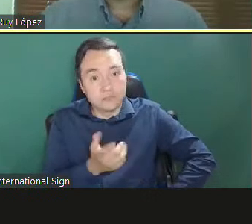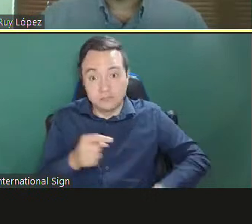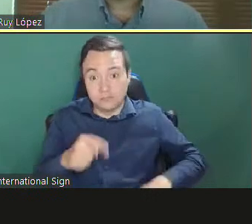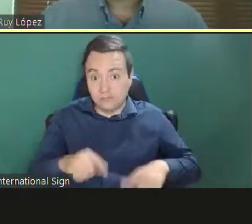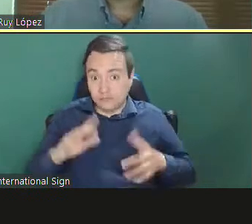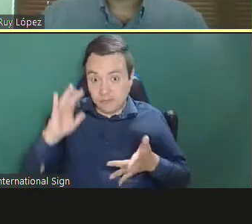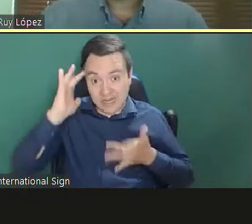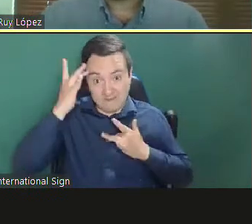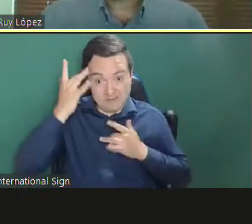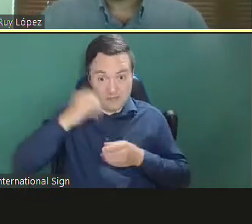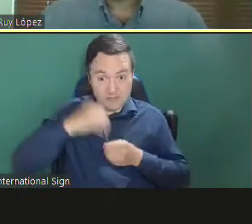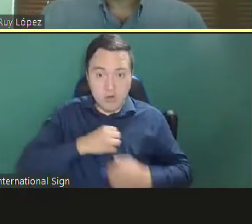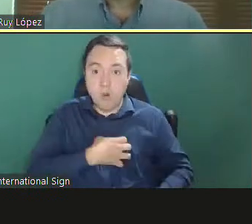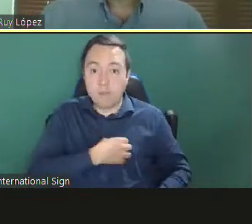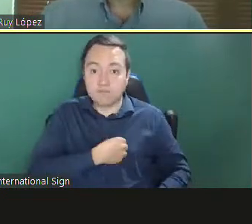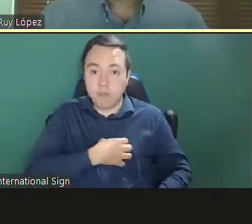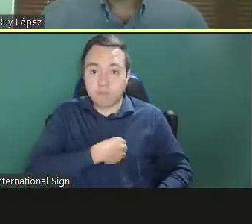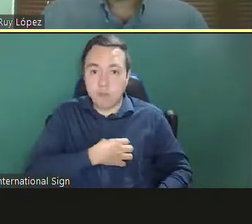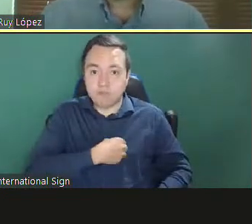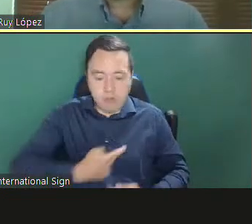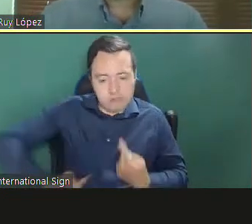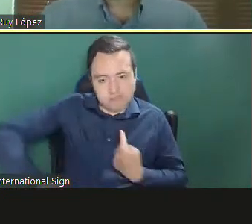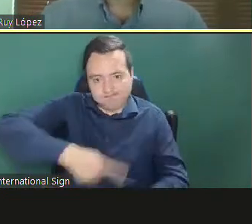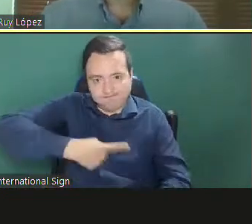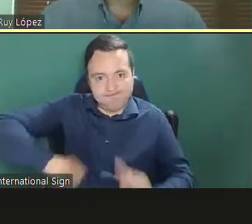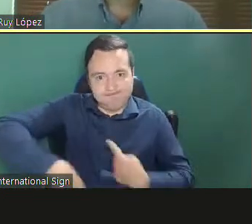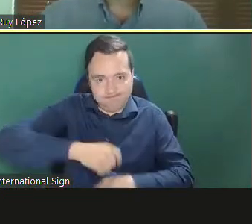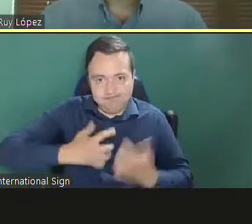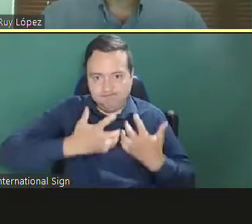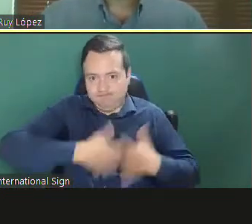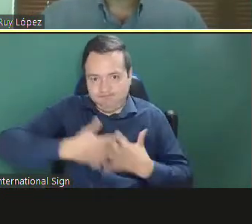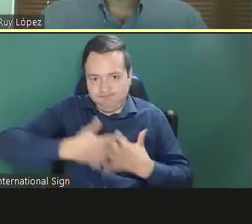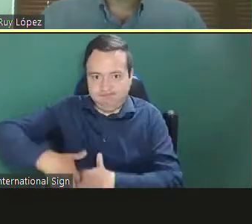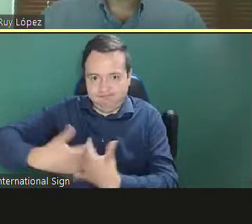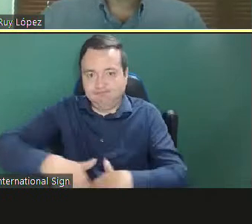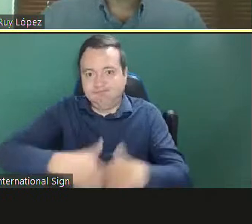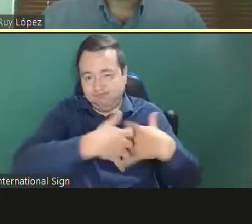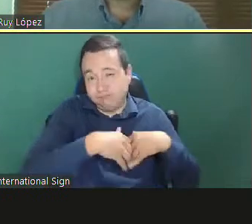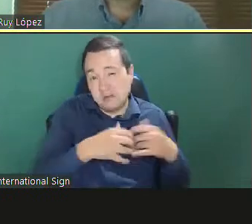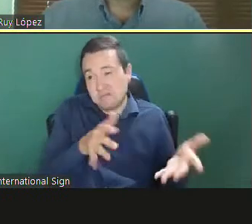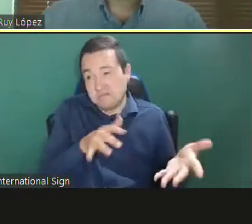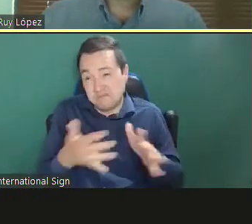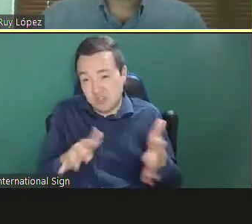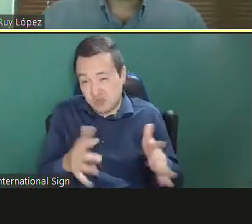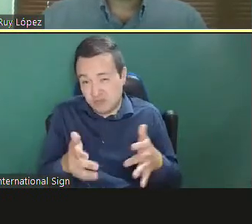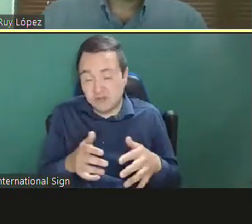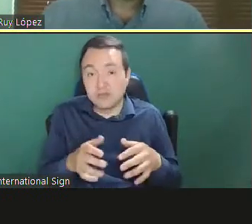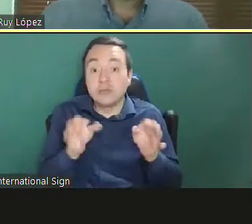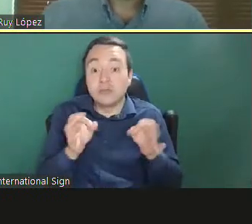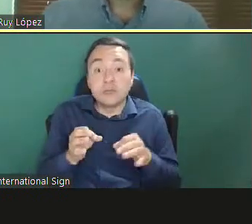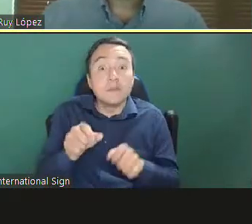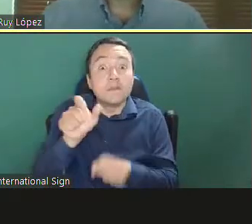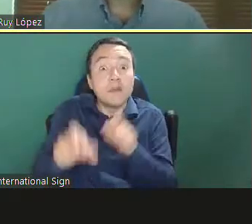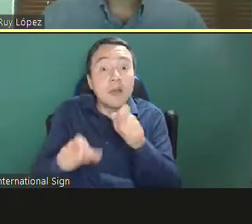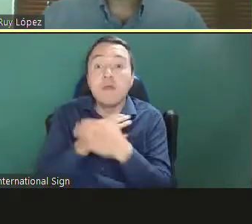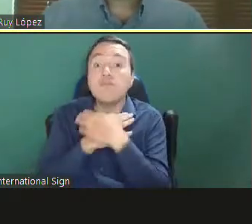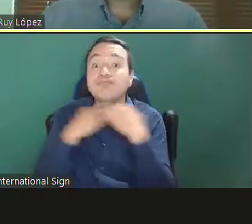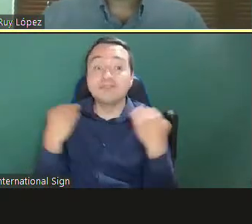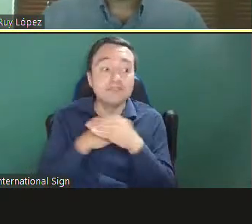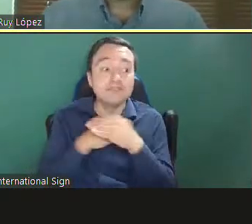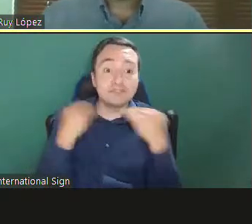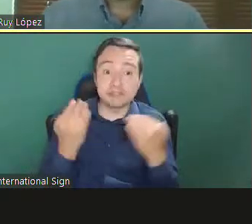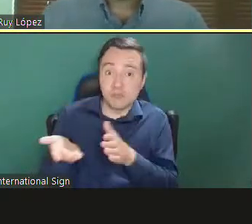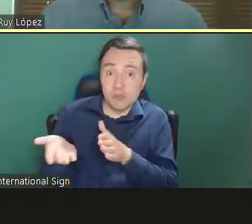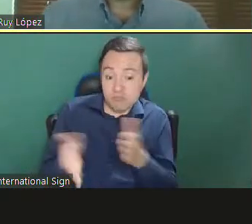particularly within the context of metabolic disease, and this constitutes almost 3/4 of mortality